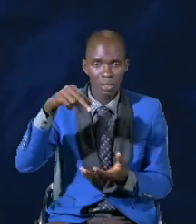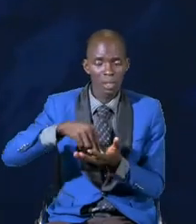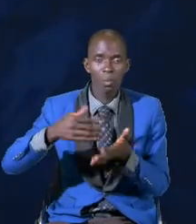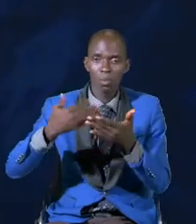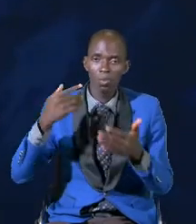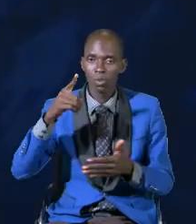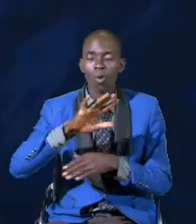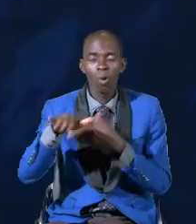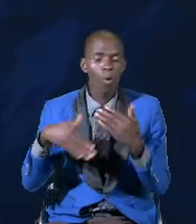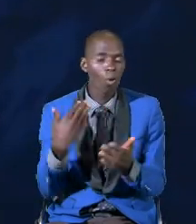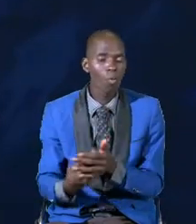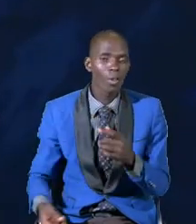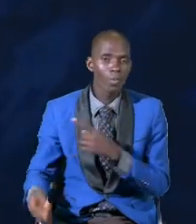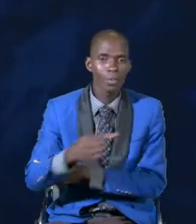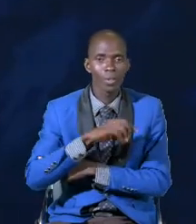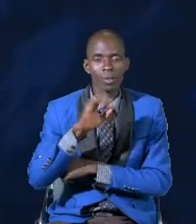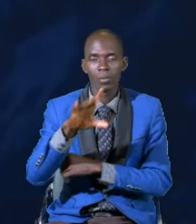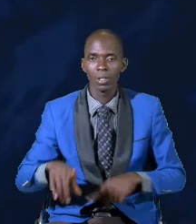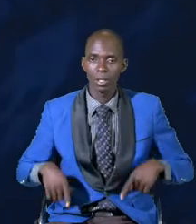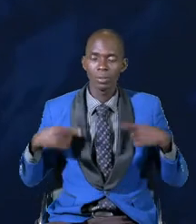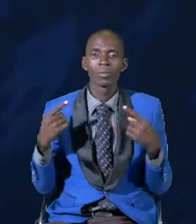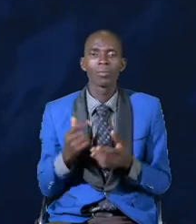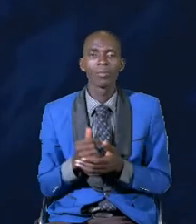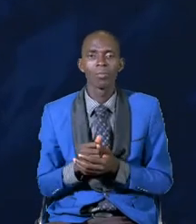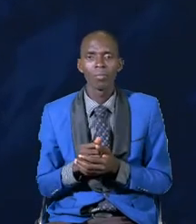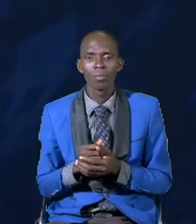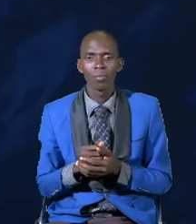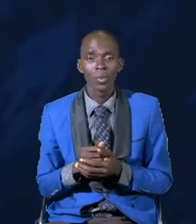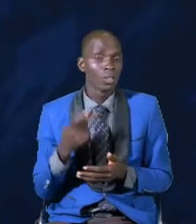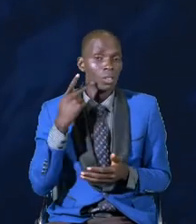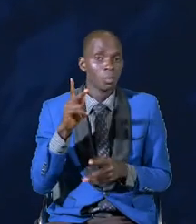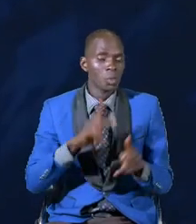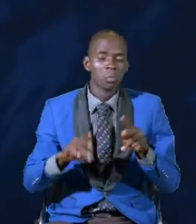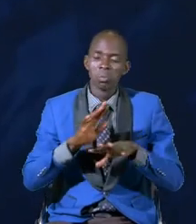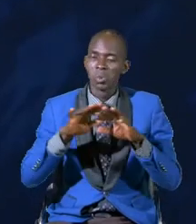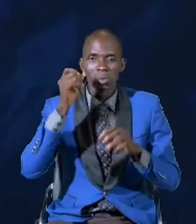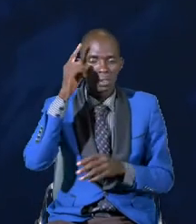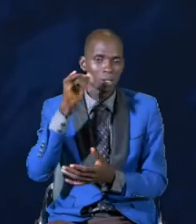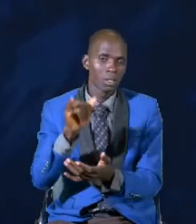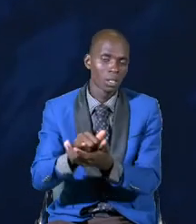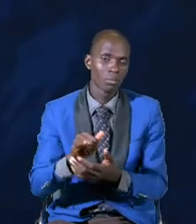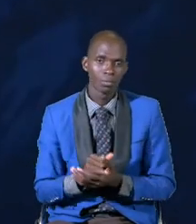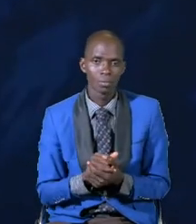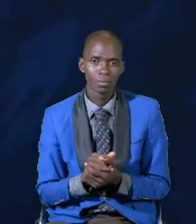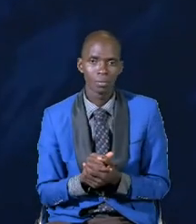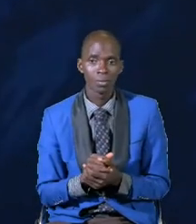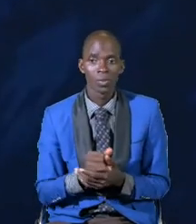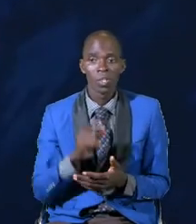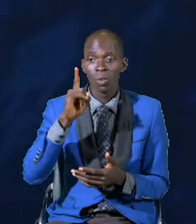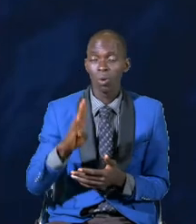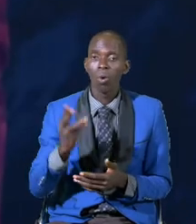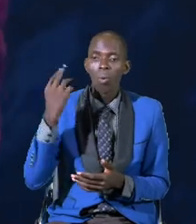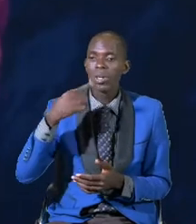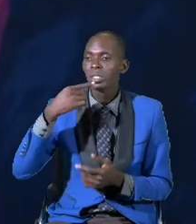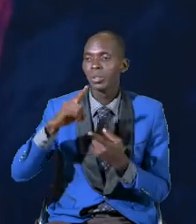days of thy life. Amen. You know, people don't understand that. God was telling Joshua,